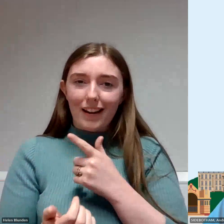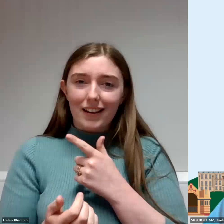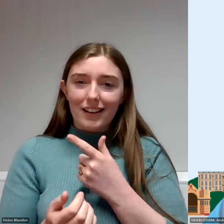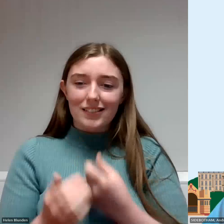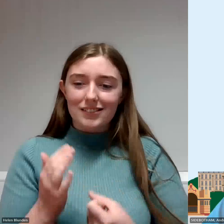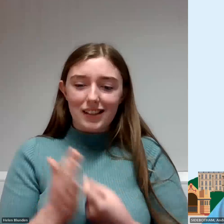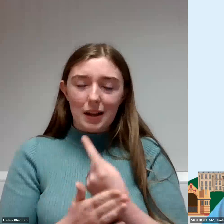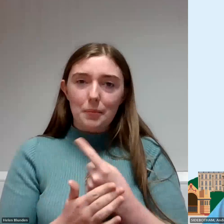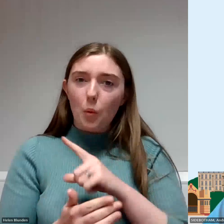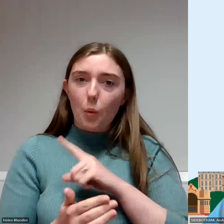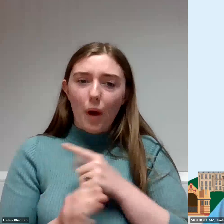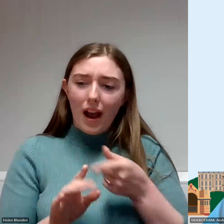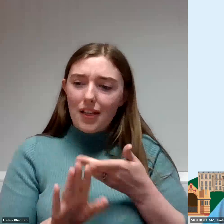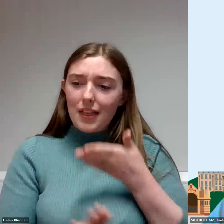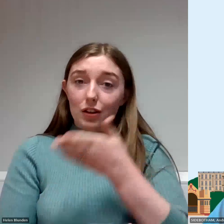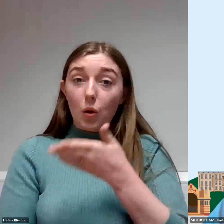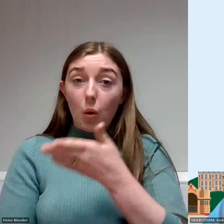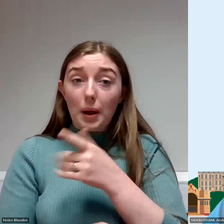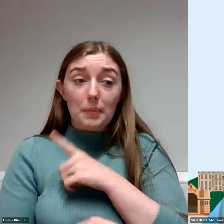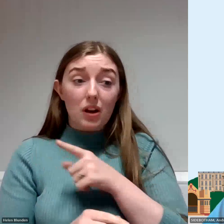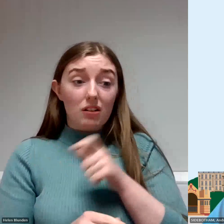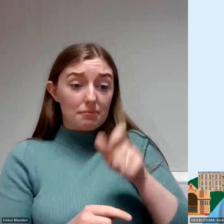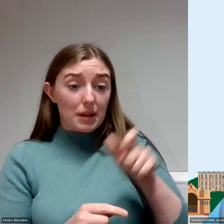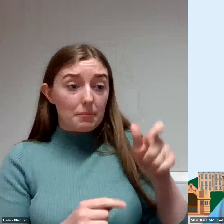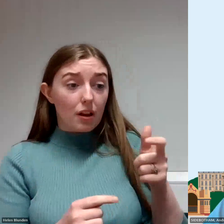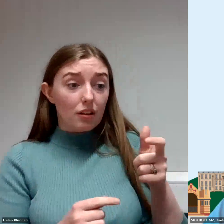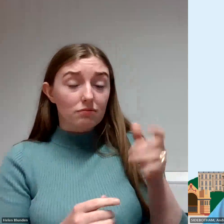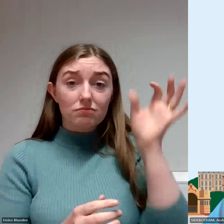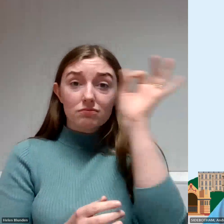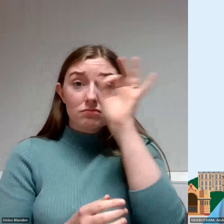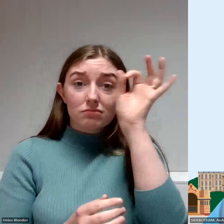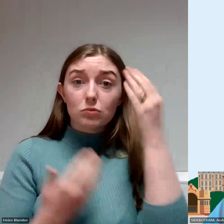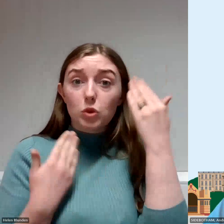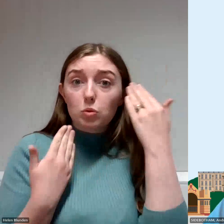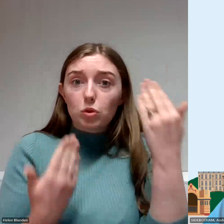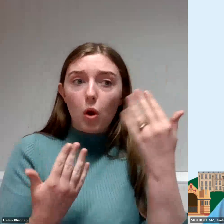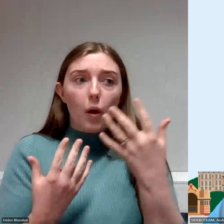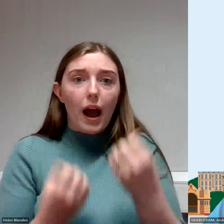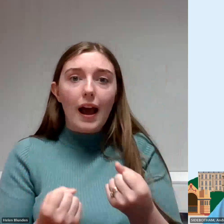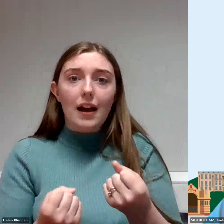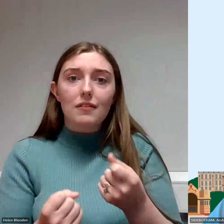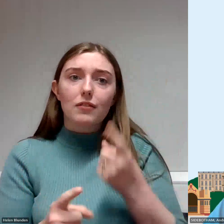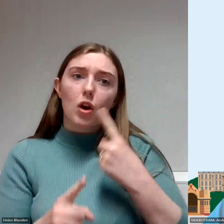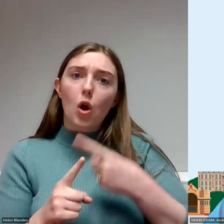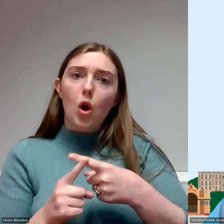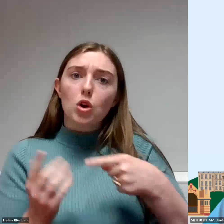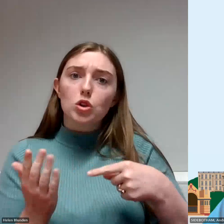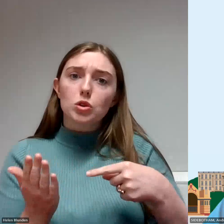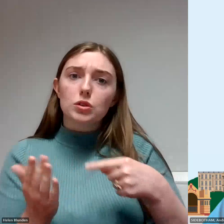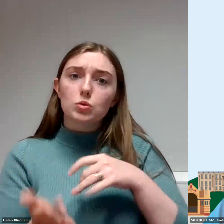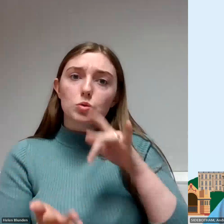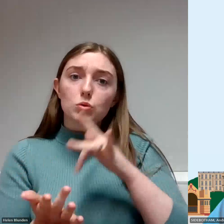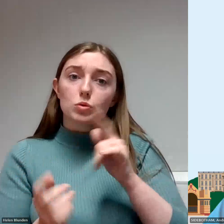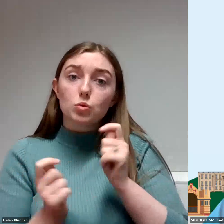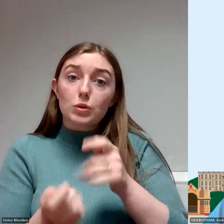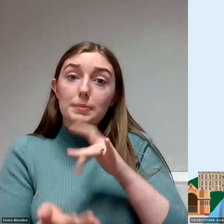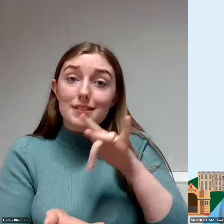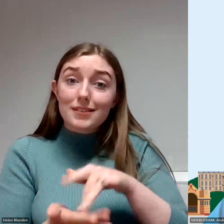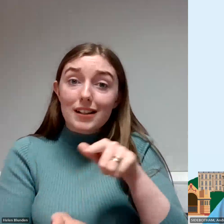A&E? Is it through ignorance, the fact that they don't know that there are UTCs available, for example, or is it lack